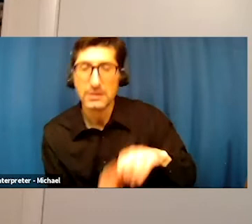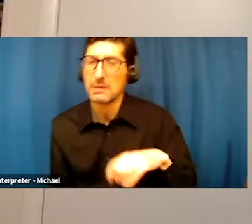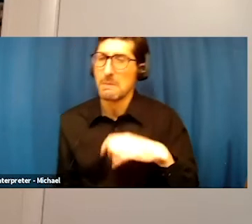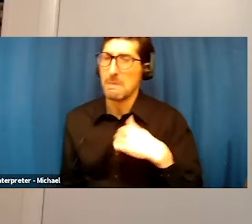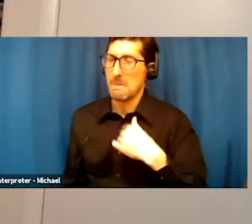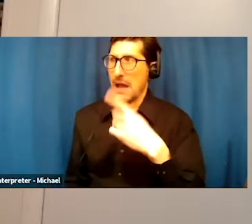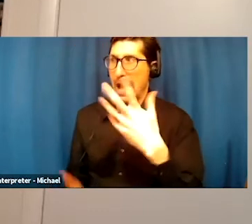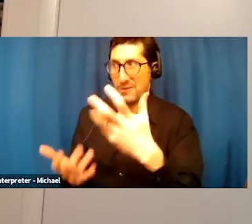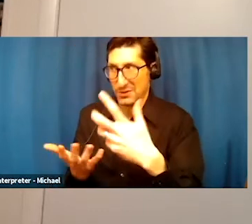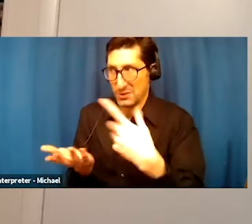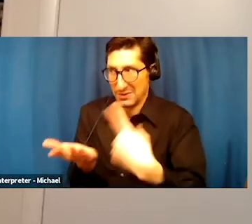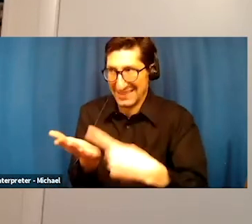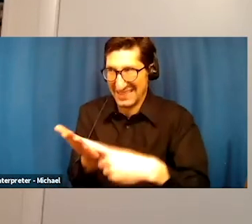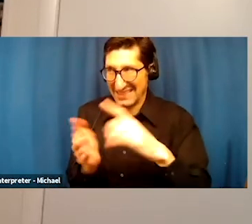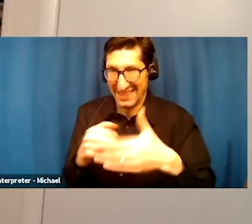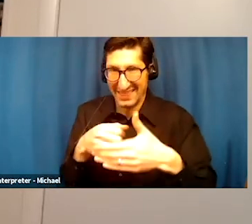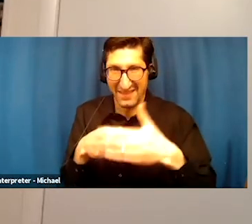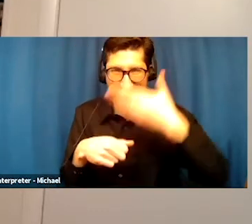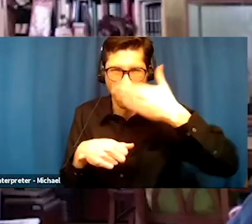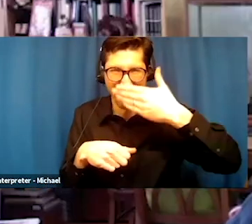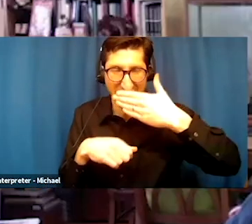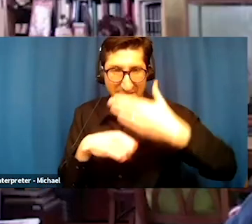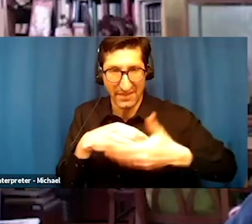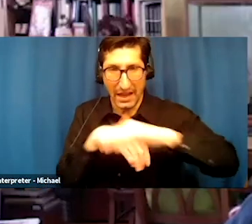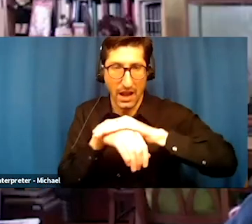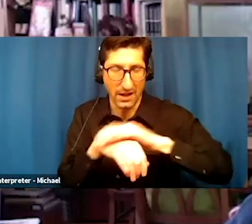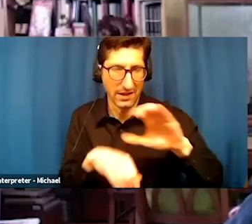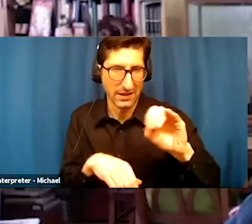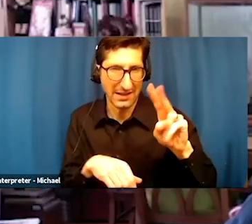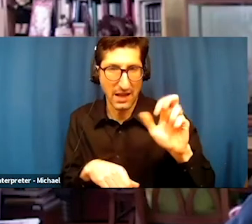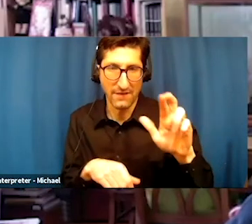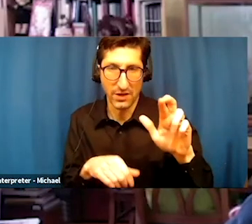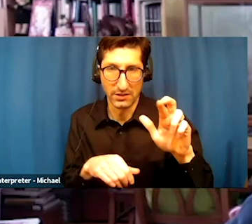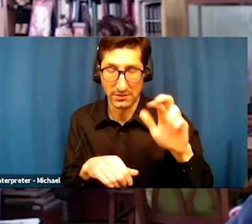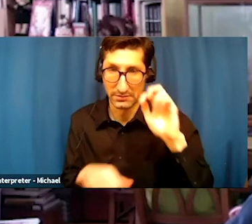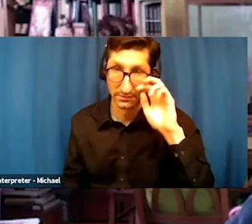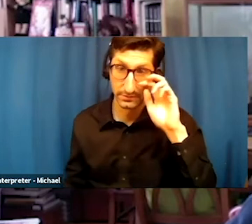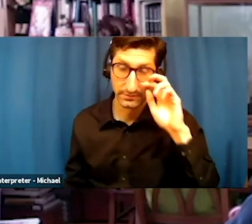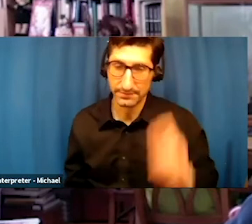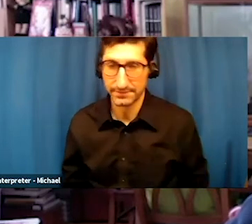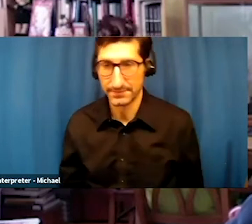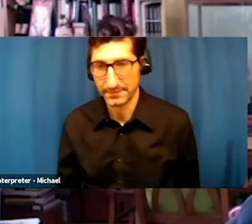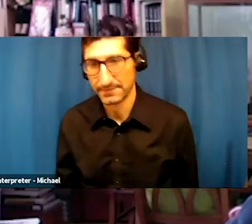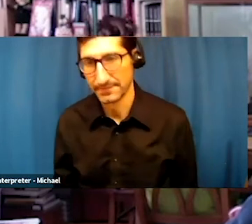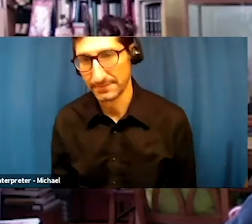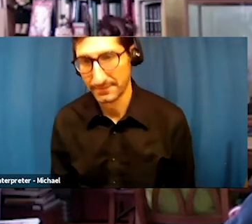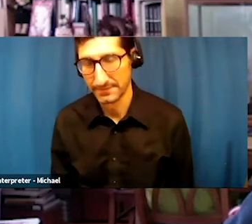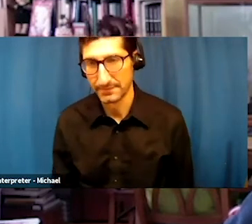about the cover to, to begin with the cover. Oh, okay. Um, here we go with, uh,